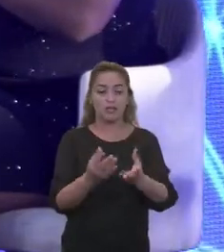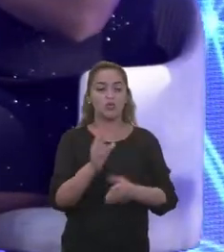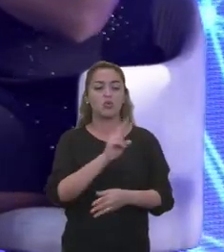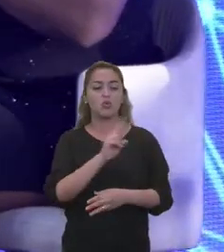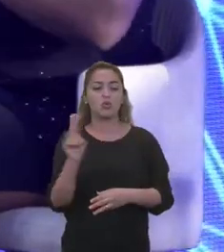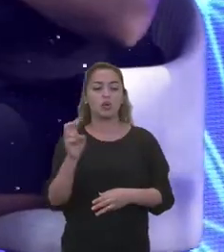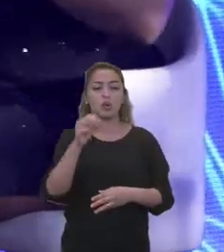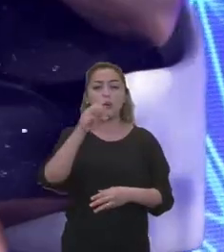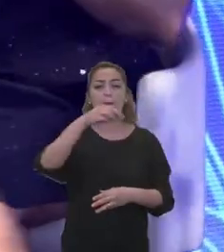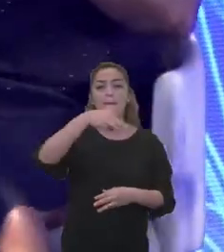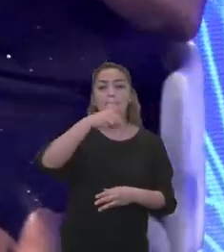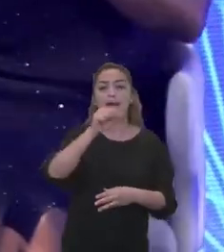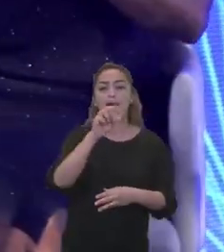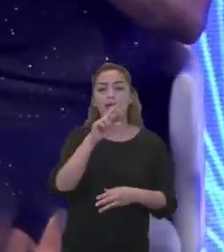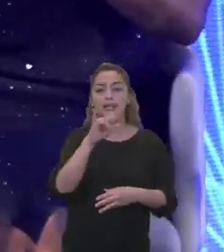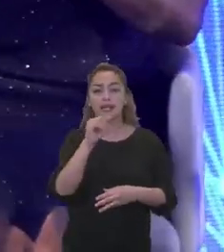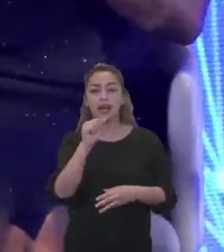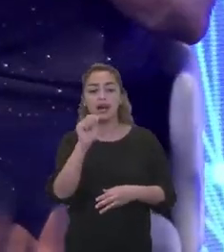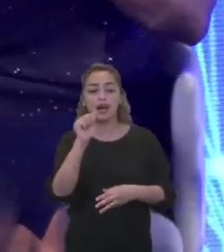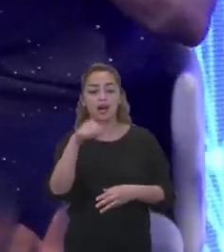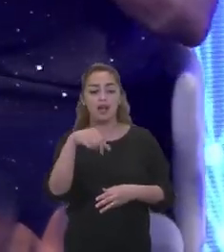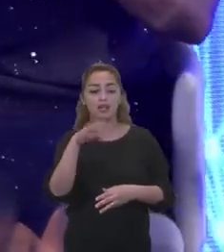What's her name? Maria Antonietta. Okay.